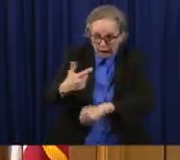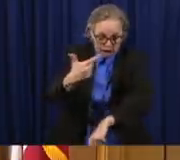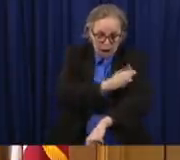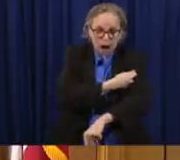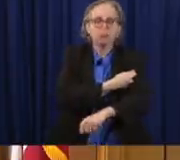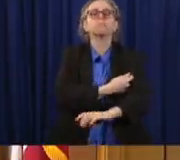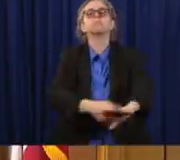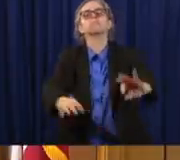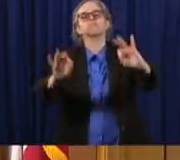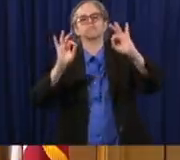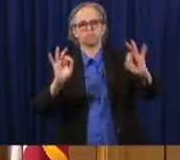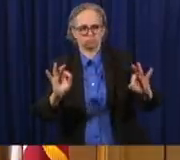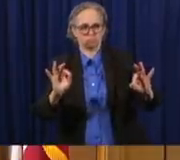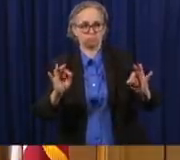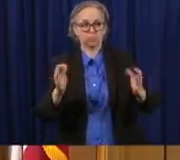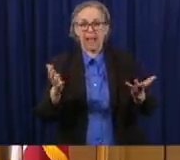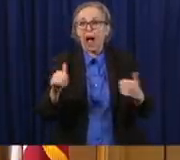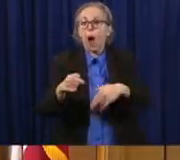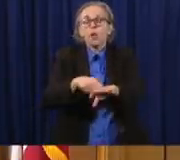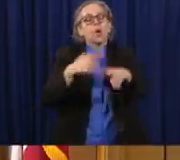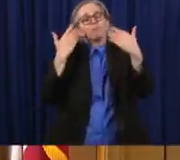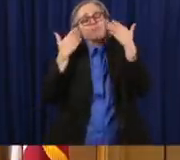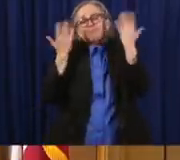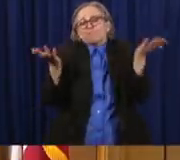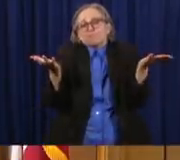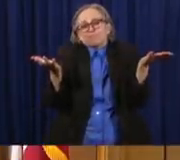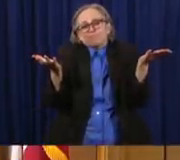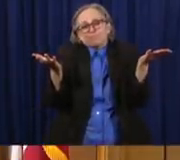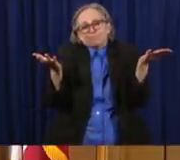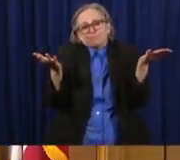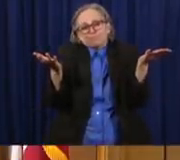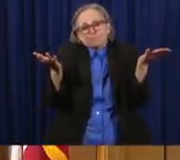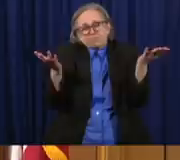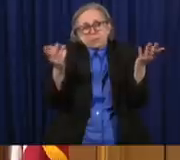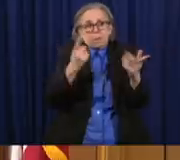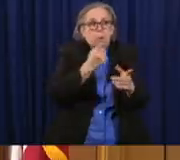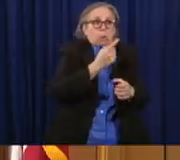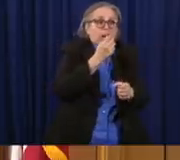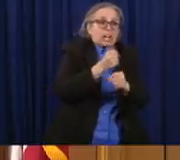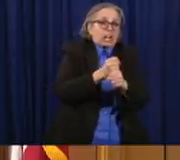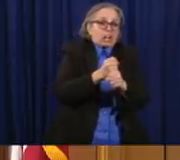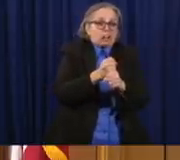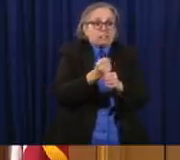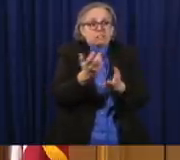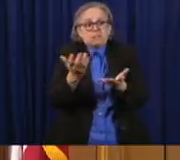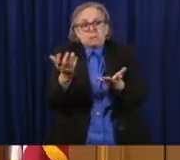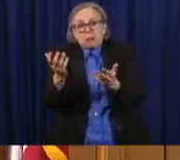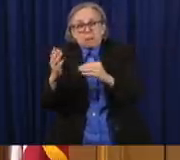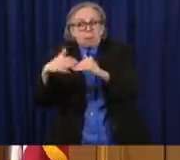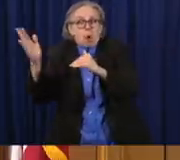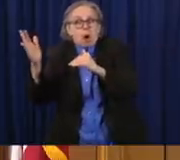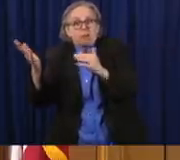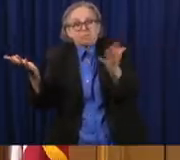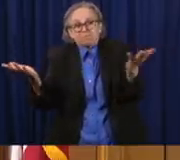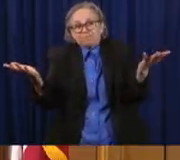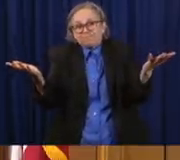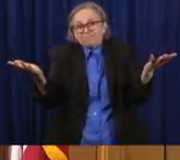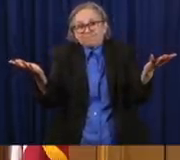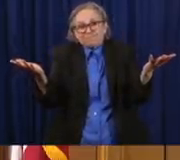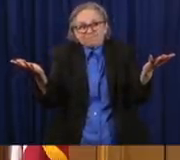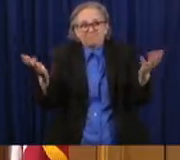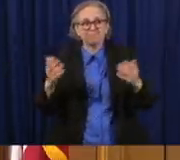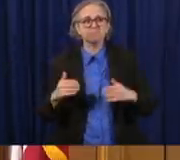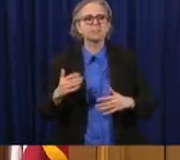We don't know how long that will be. Could be a year, could be a little longer. I'm an optimist.